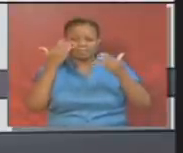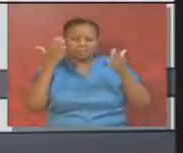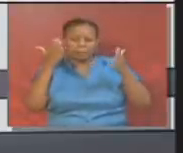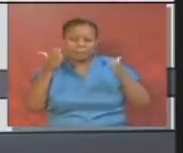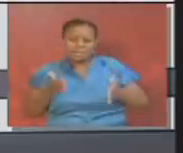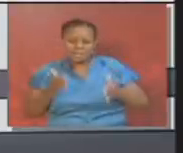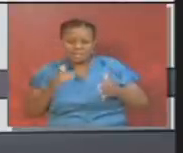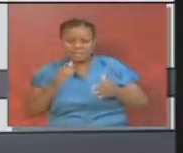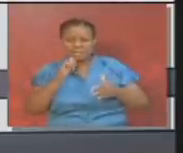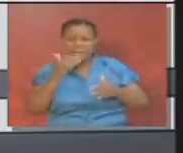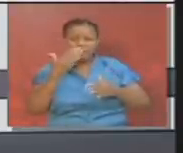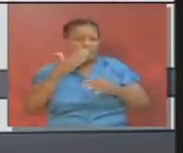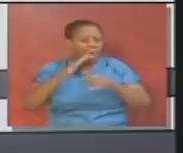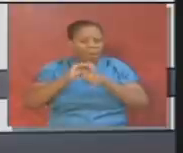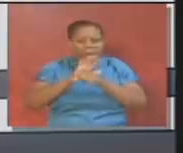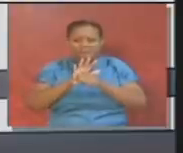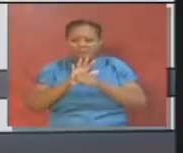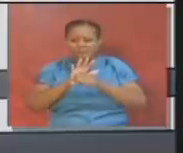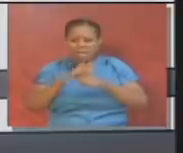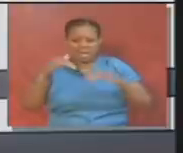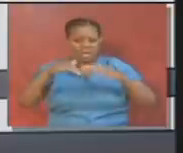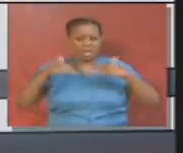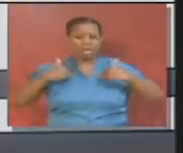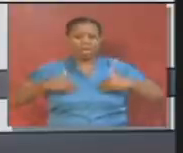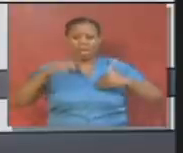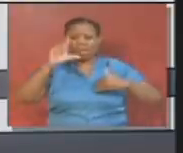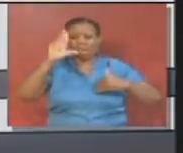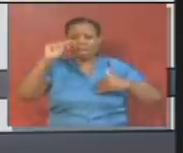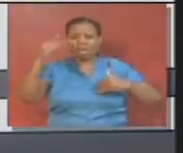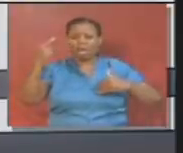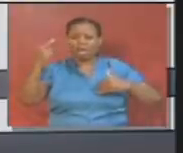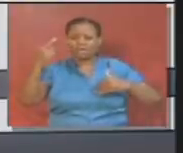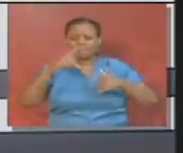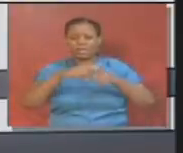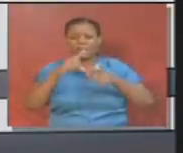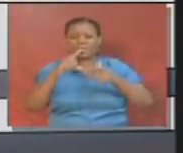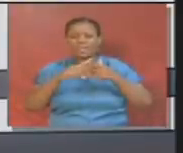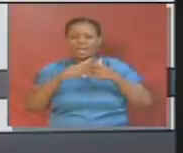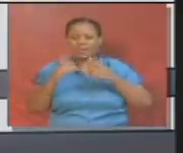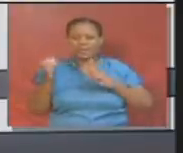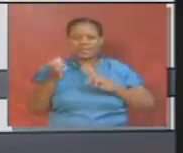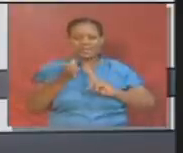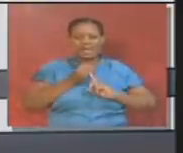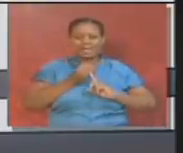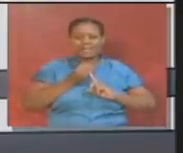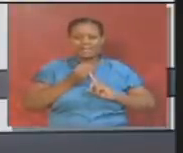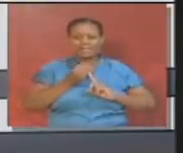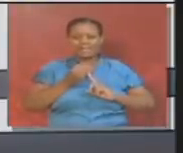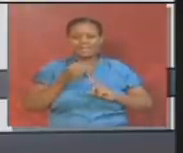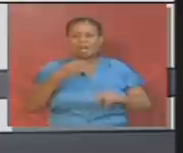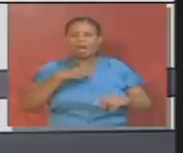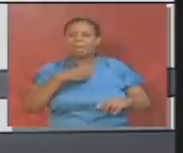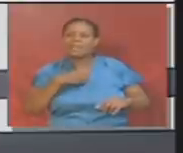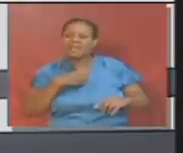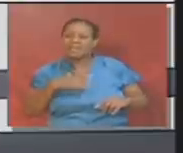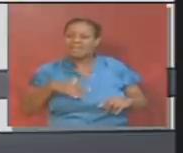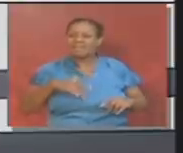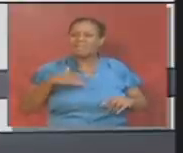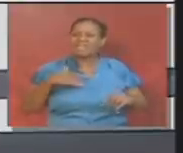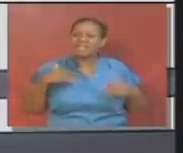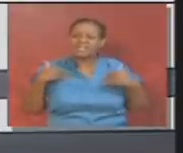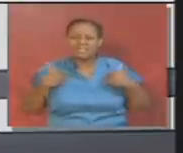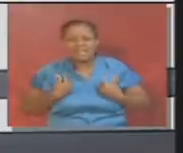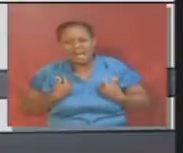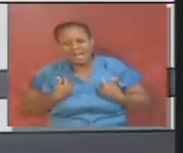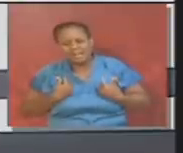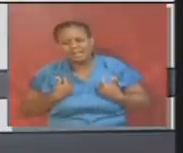this infection, people are complaining of fatigue, tiredness, heart conditions, inflammation